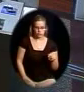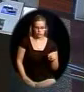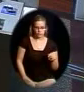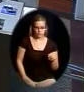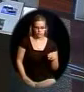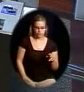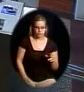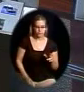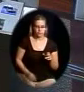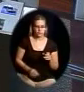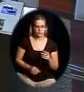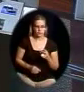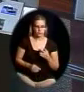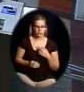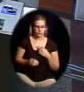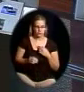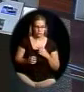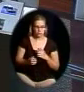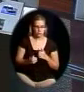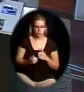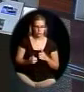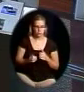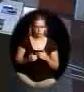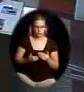Then I'd entertain a motion.